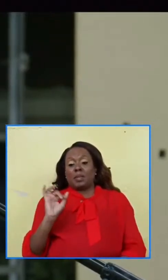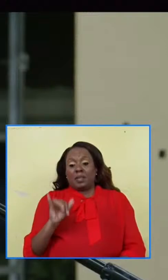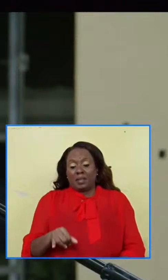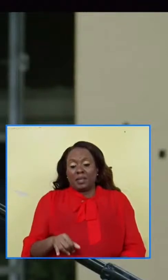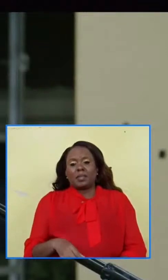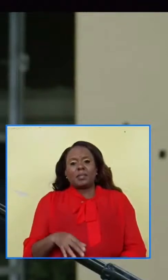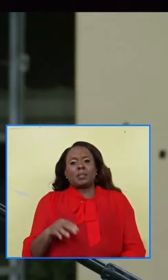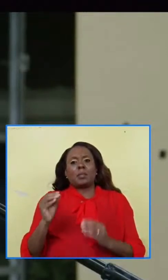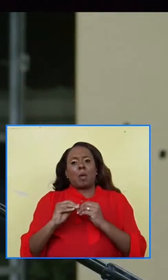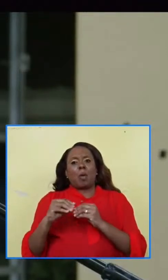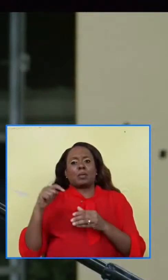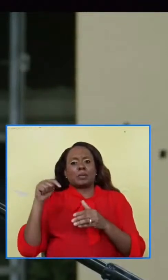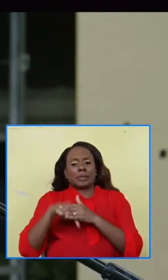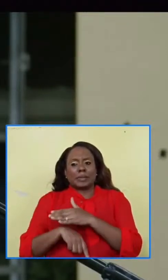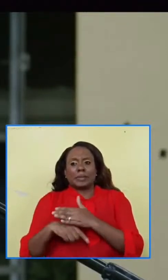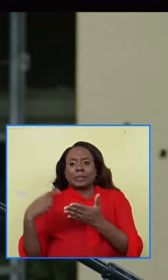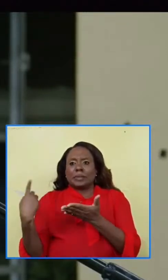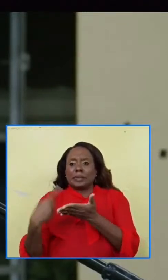foreseeable future to